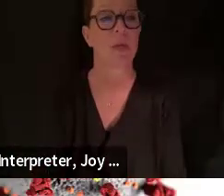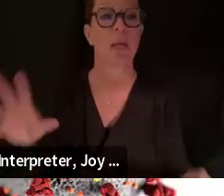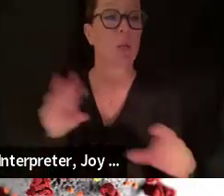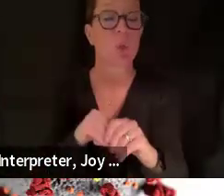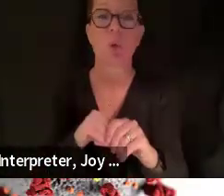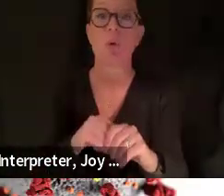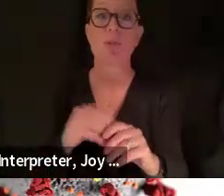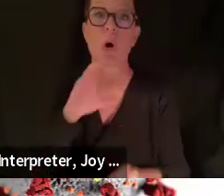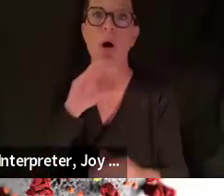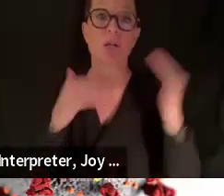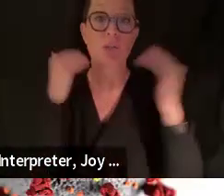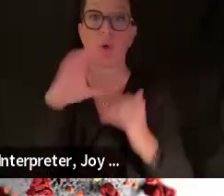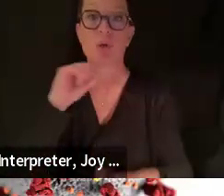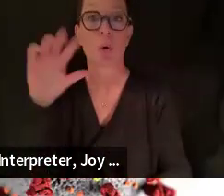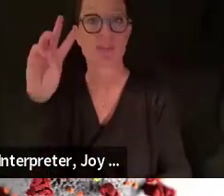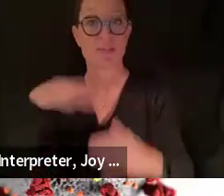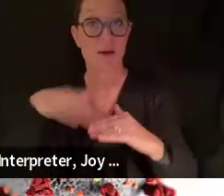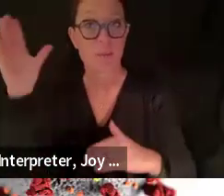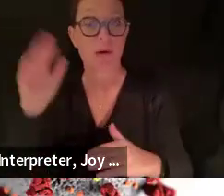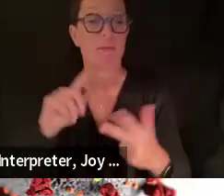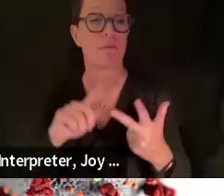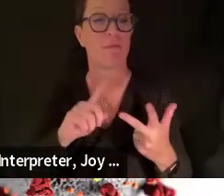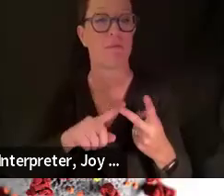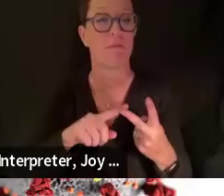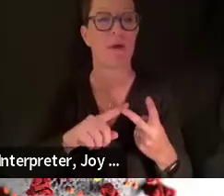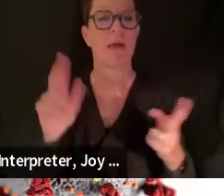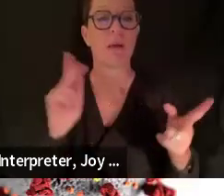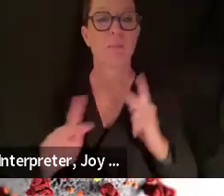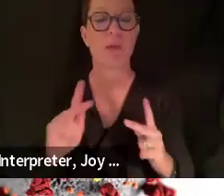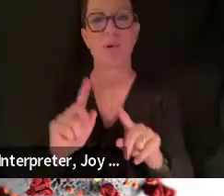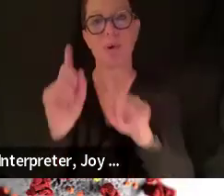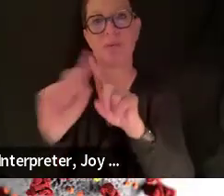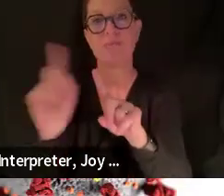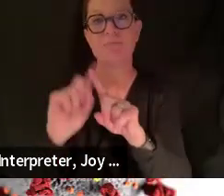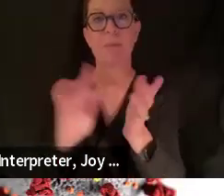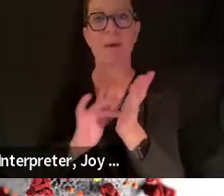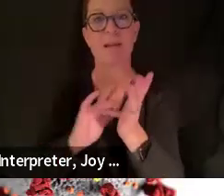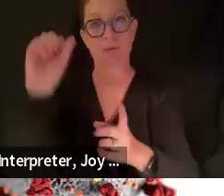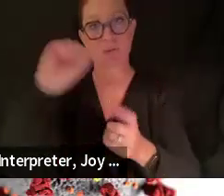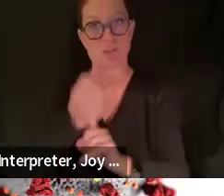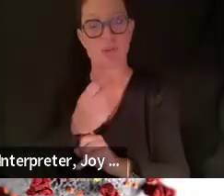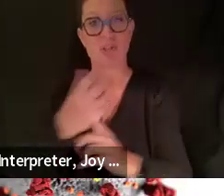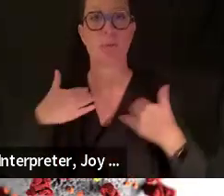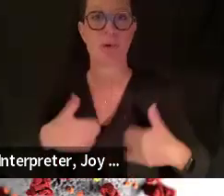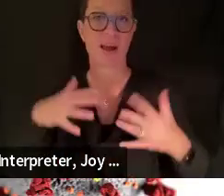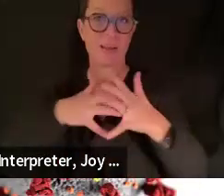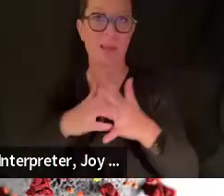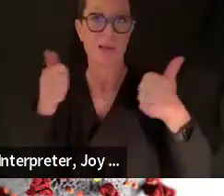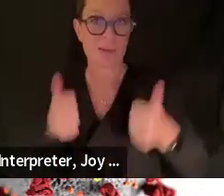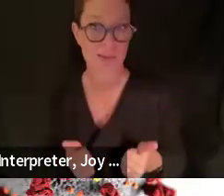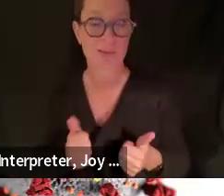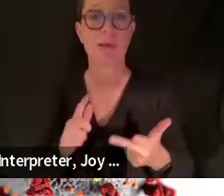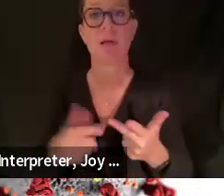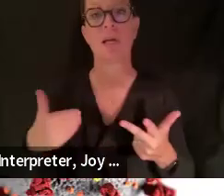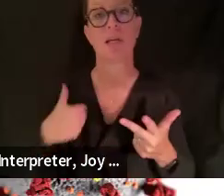include adults 65 years and older, people with underlying medical conditions, young children